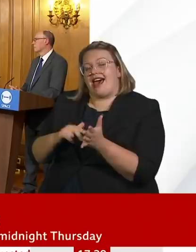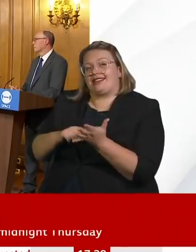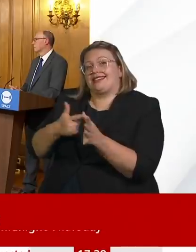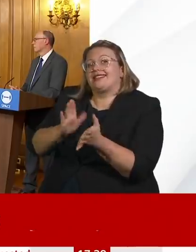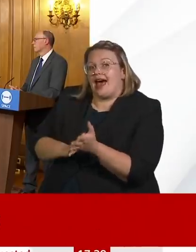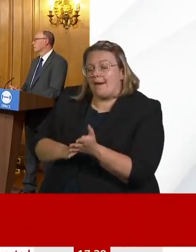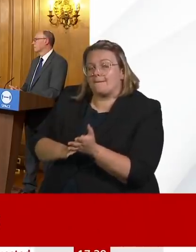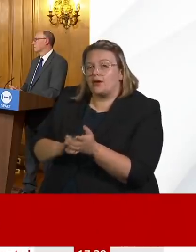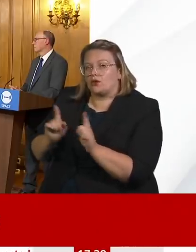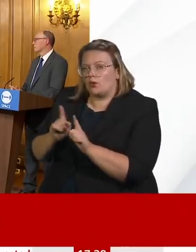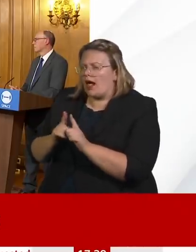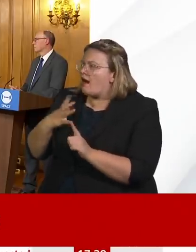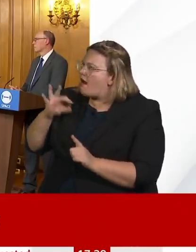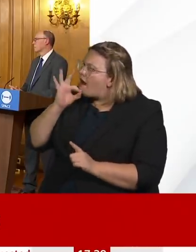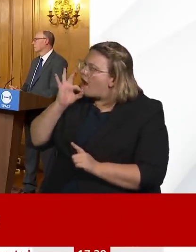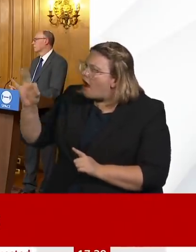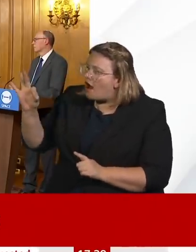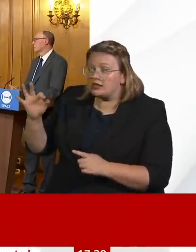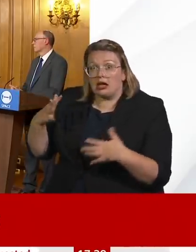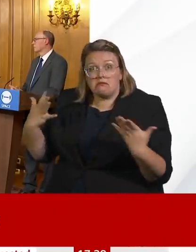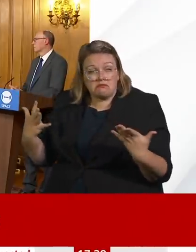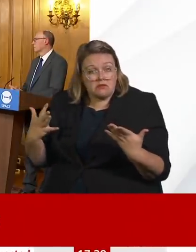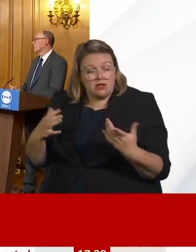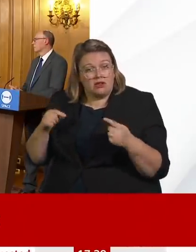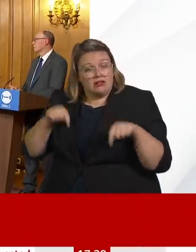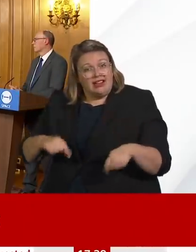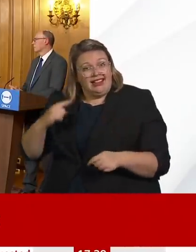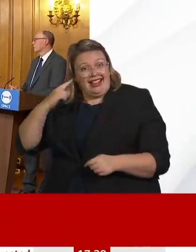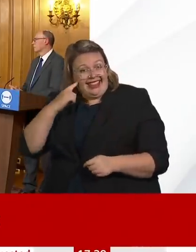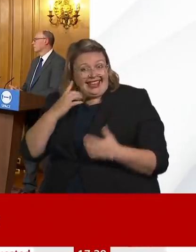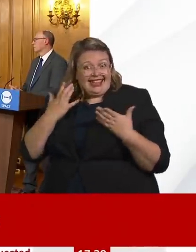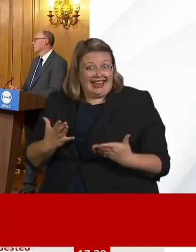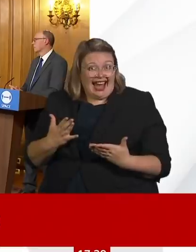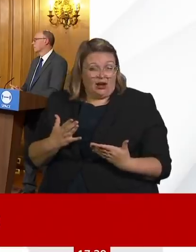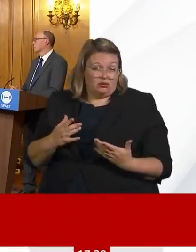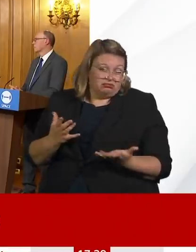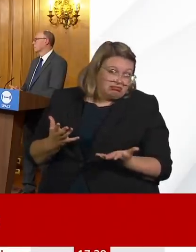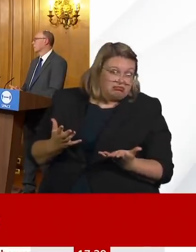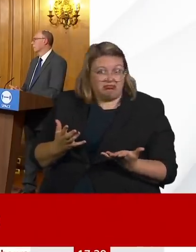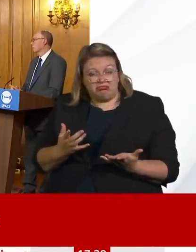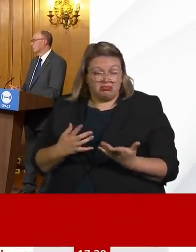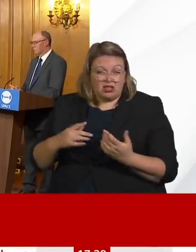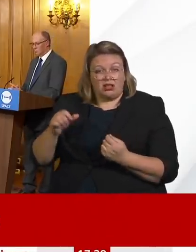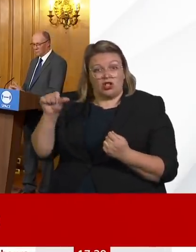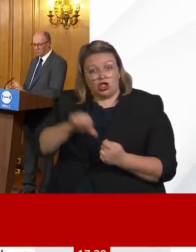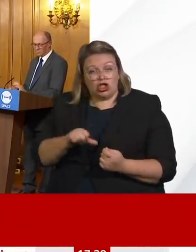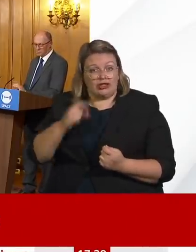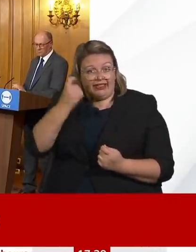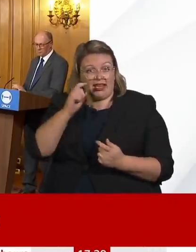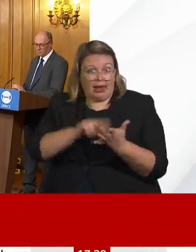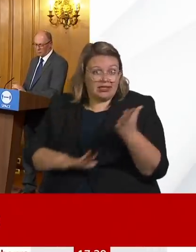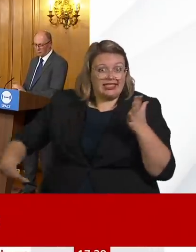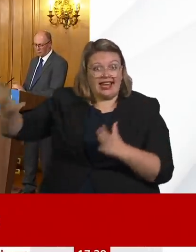Is the argument for a short national circuit break now stronger or weaker than when SAGE recommended it on